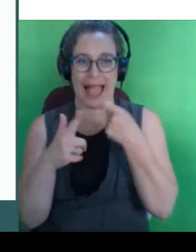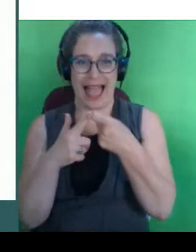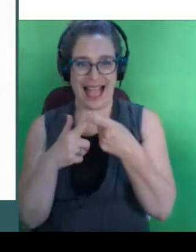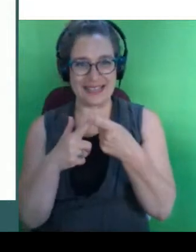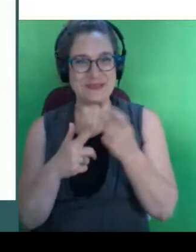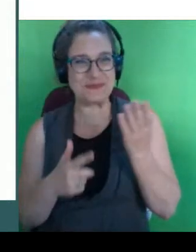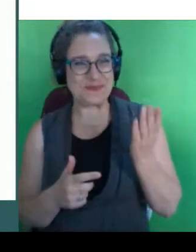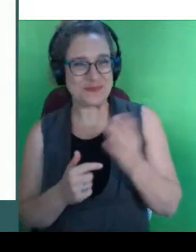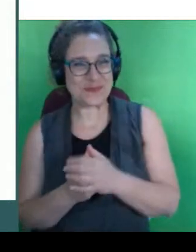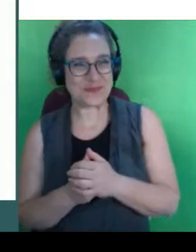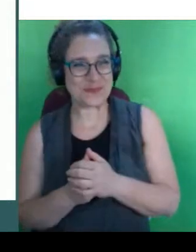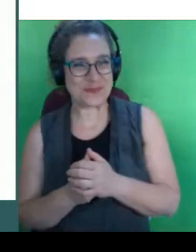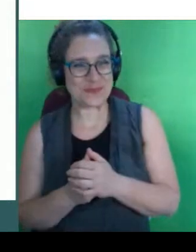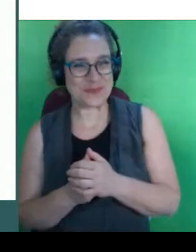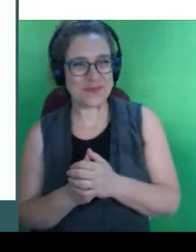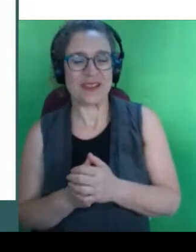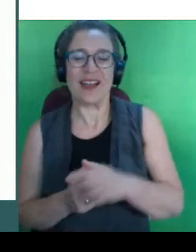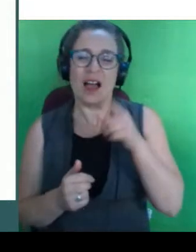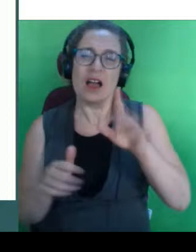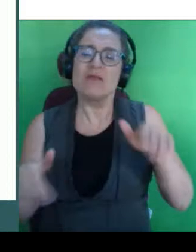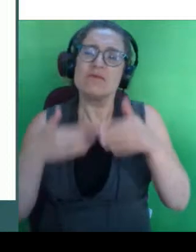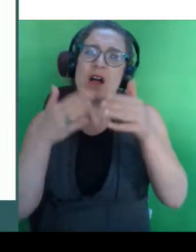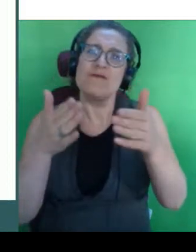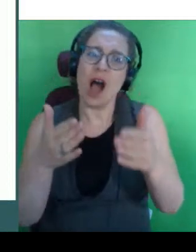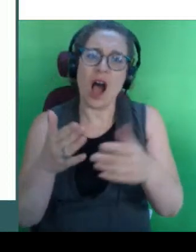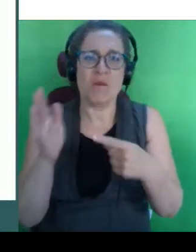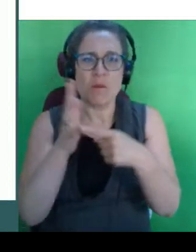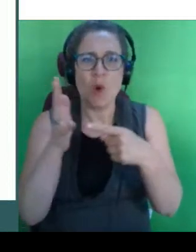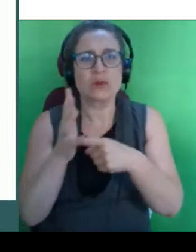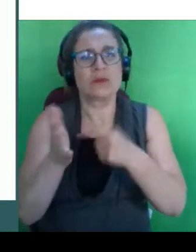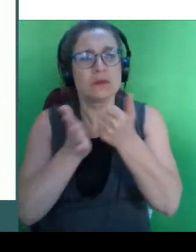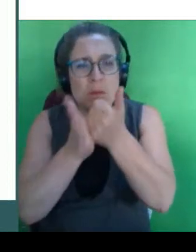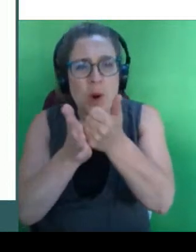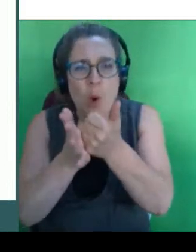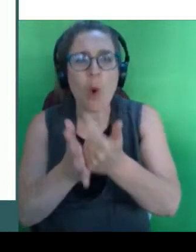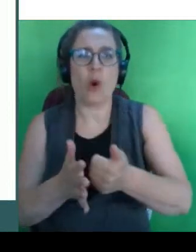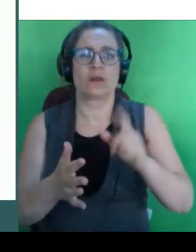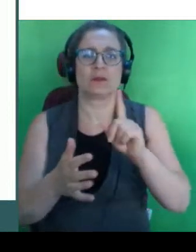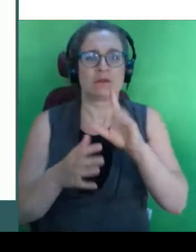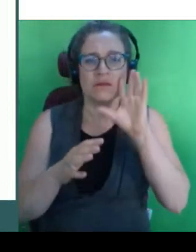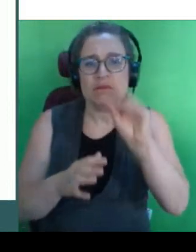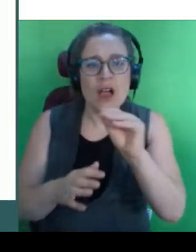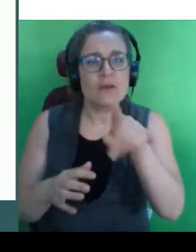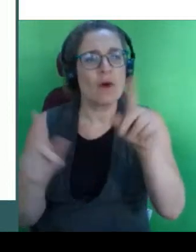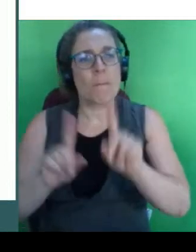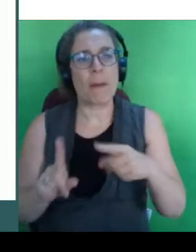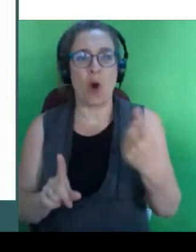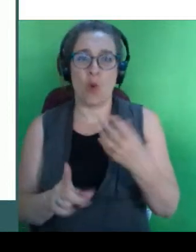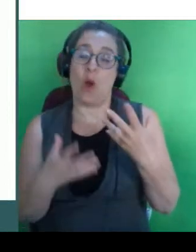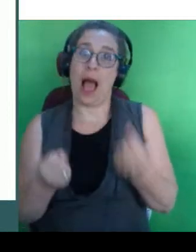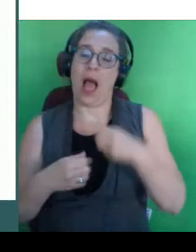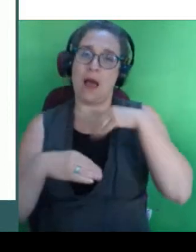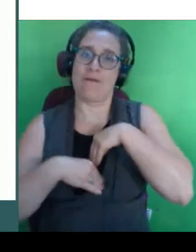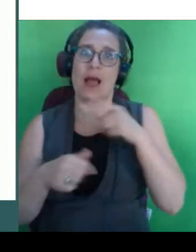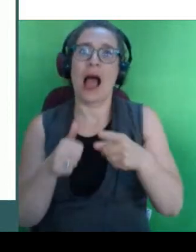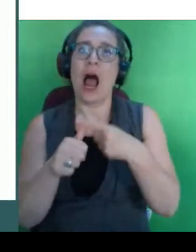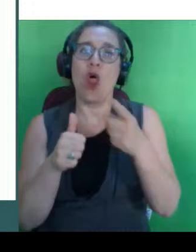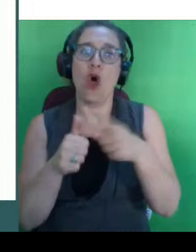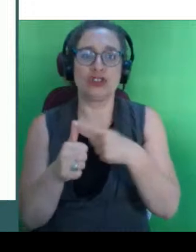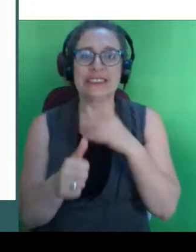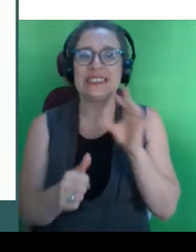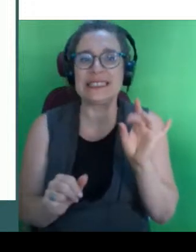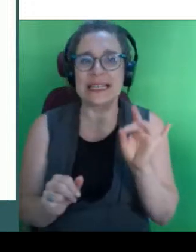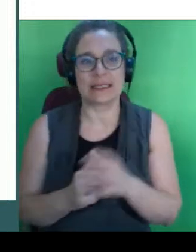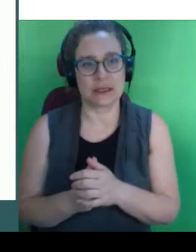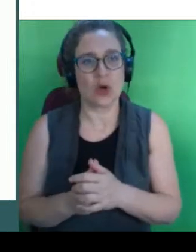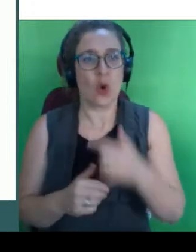provides a support, advice and information for people living with allergic disease, and we're the leading UK-wide patient charity covering all aspects of